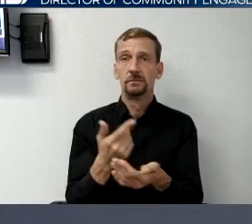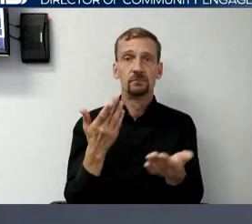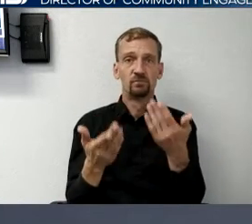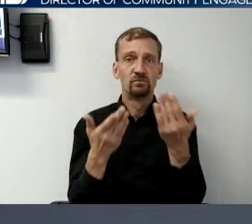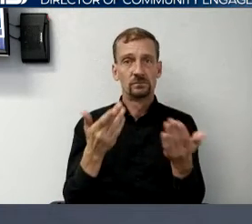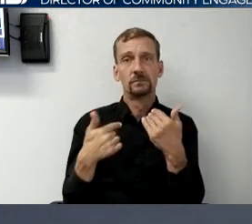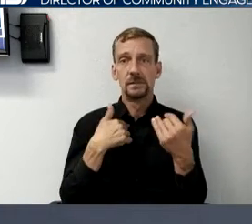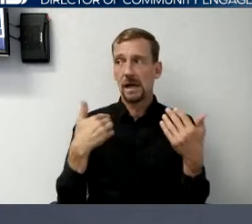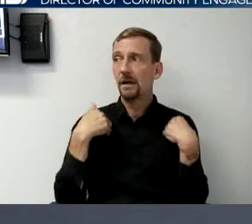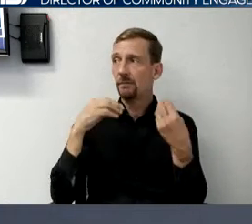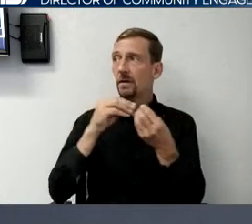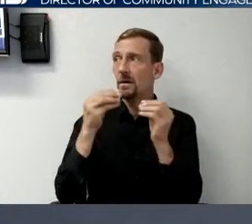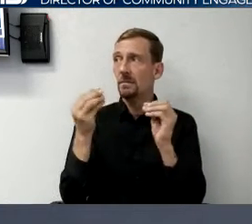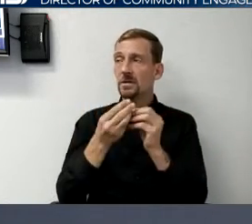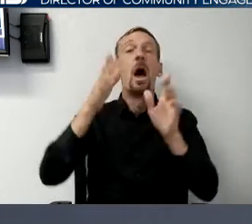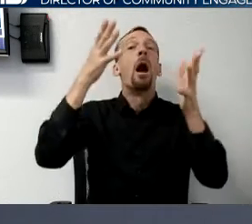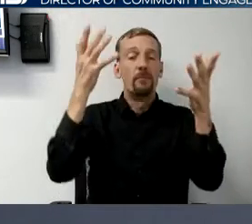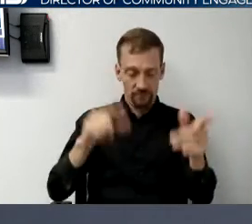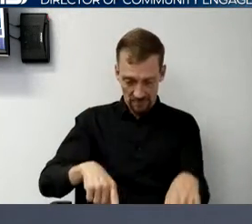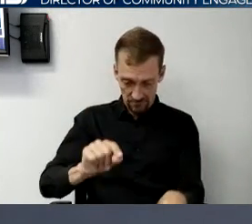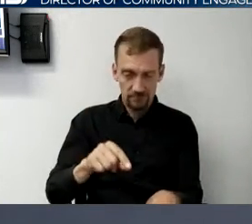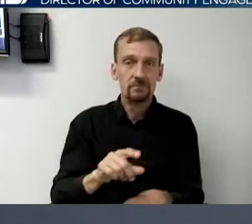have the numbers in front of me here. Oh, yeah.